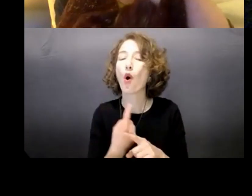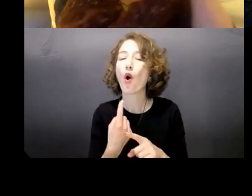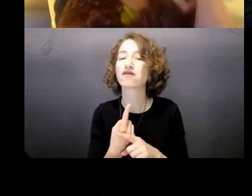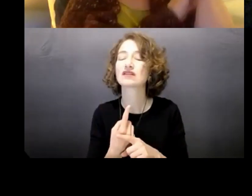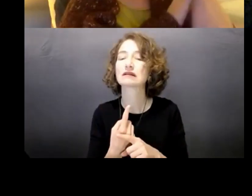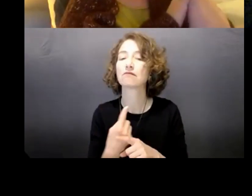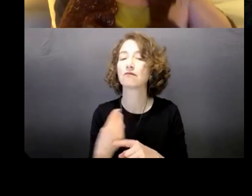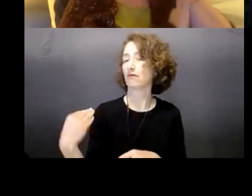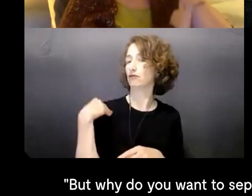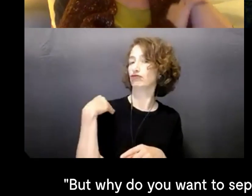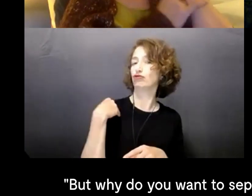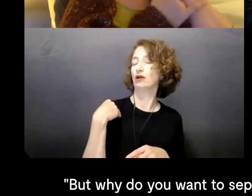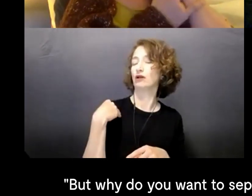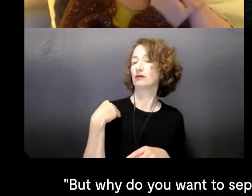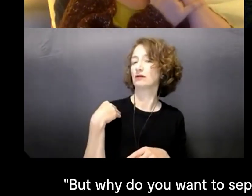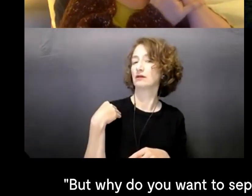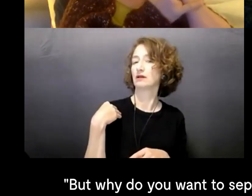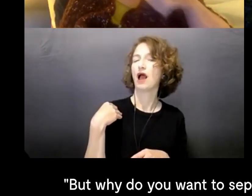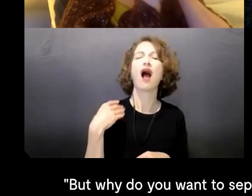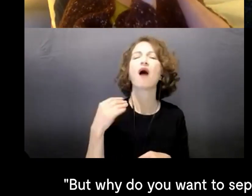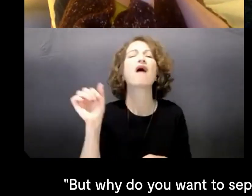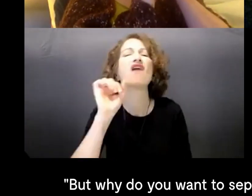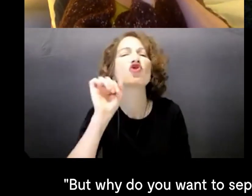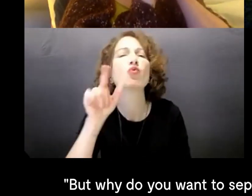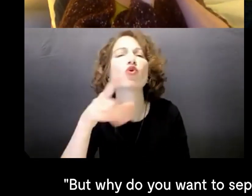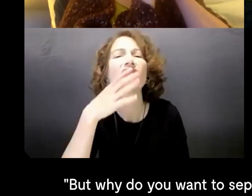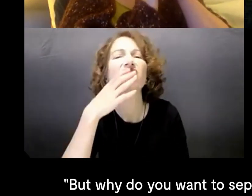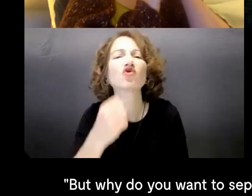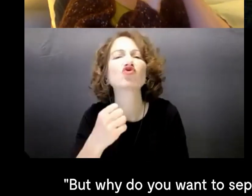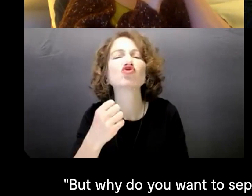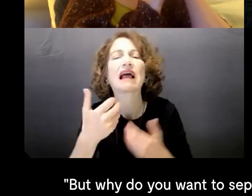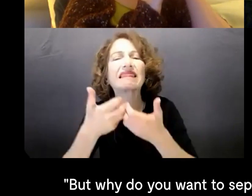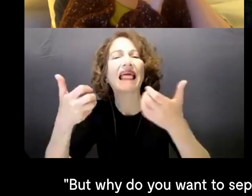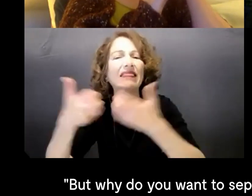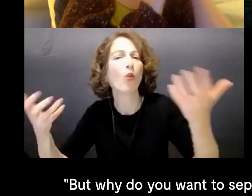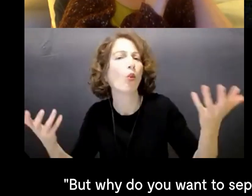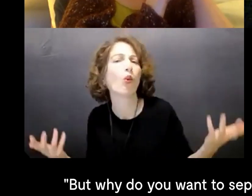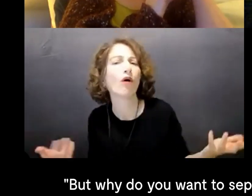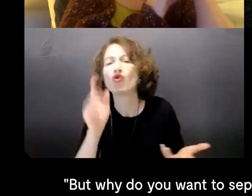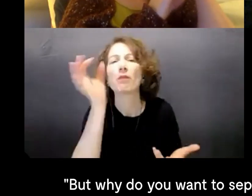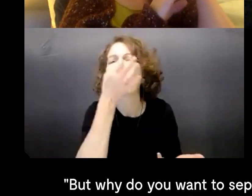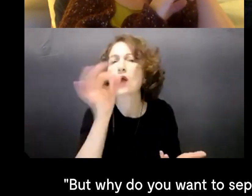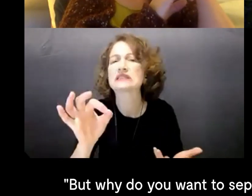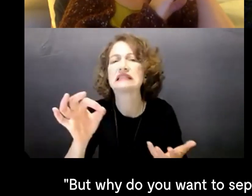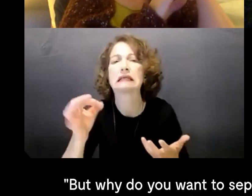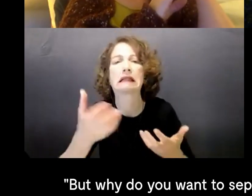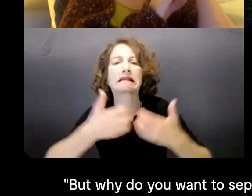that, yeah, but why do you want to separate? You don't need this.